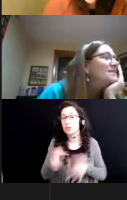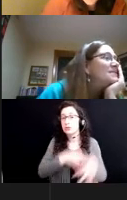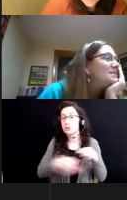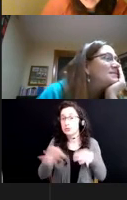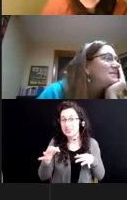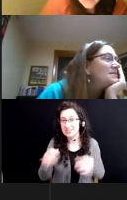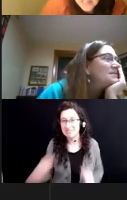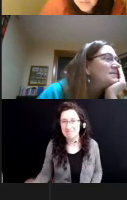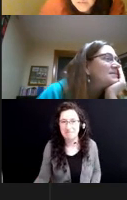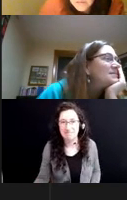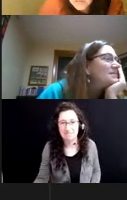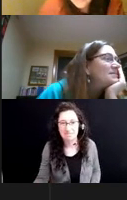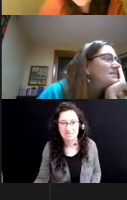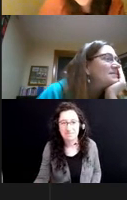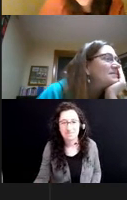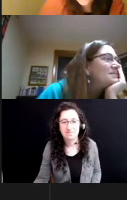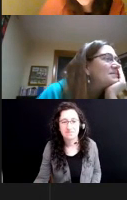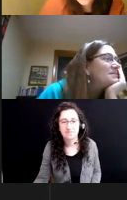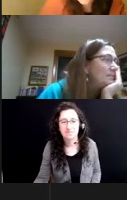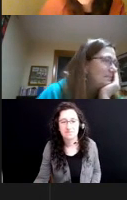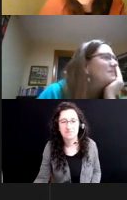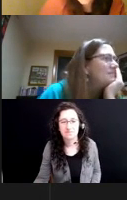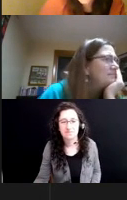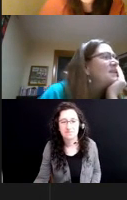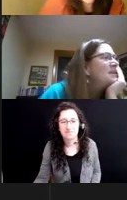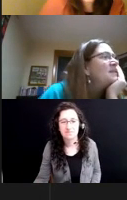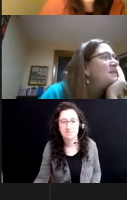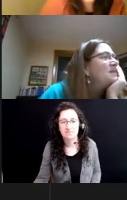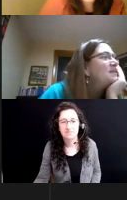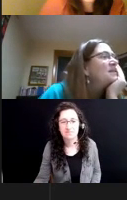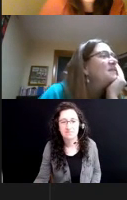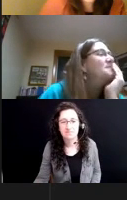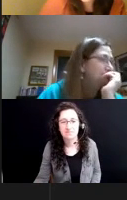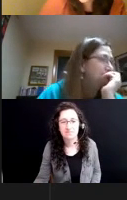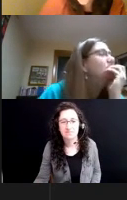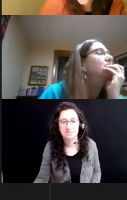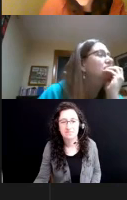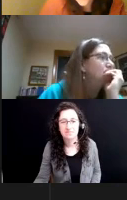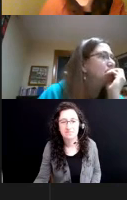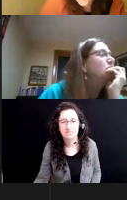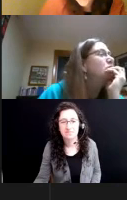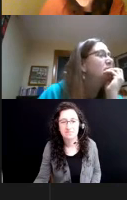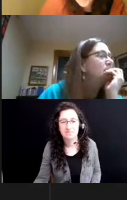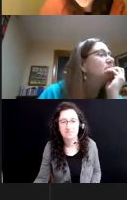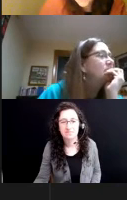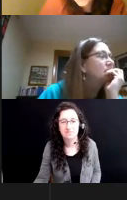So we have someone mentioning that Bruce Campbell's publication is a good resource. Yeah. Bruce Campbell,